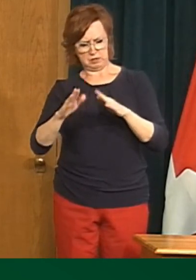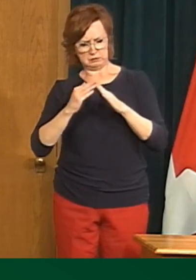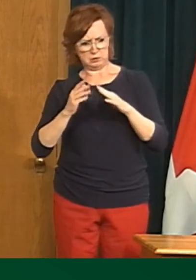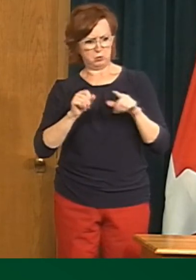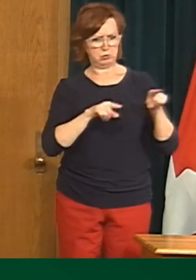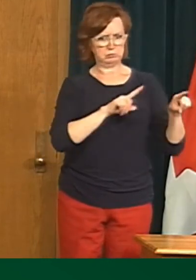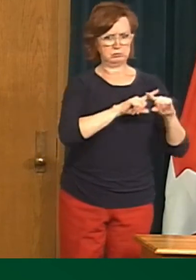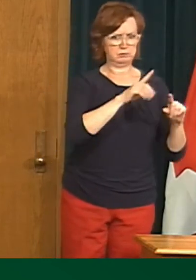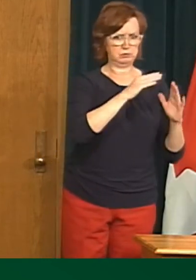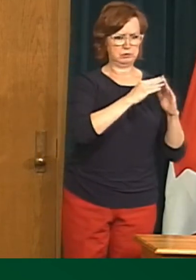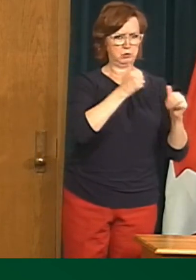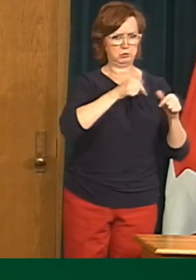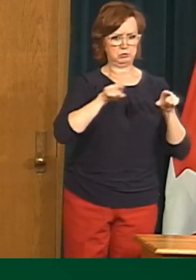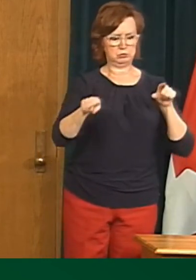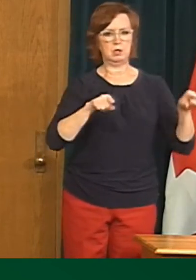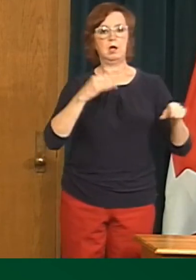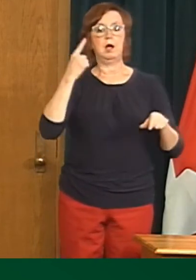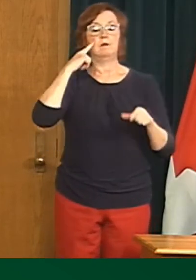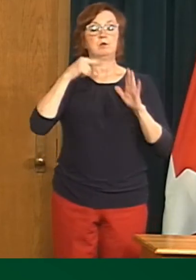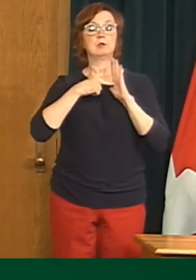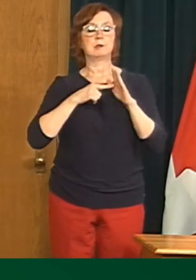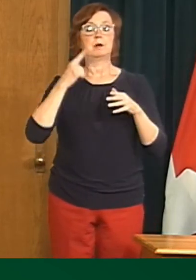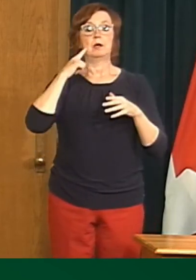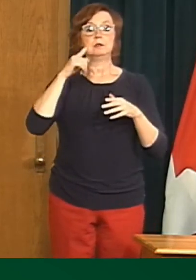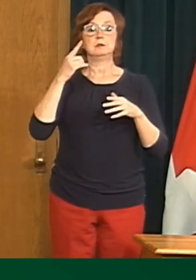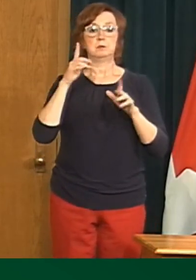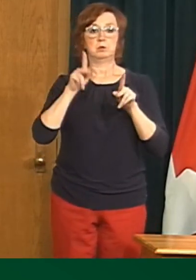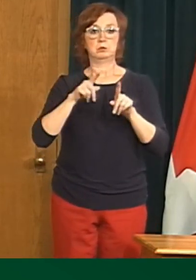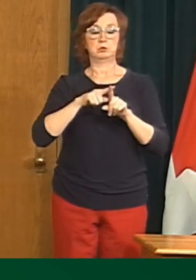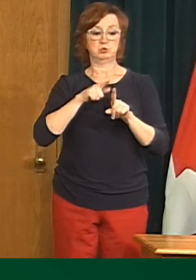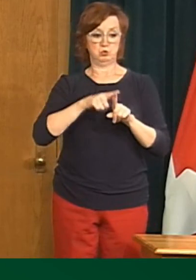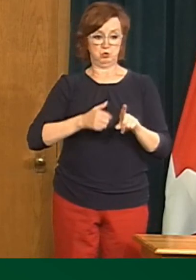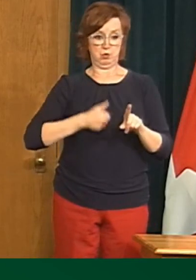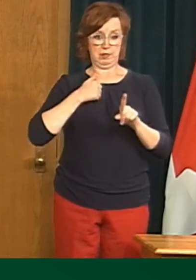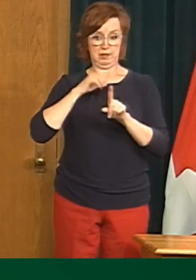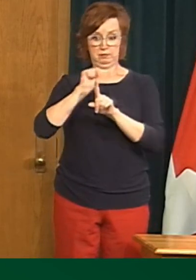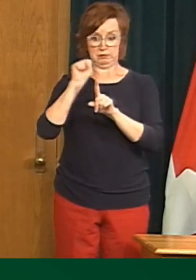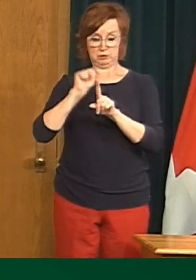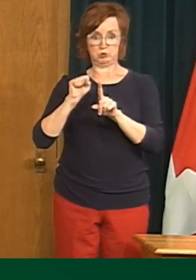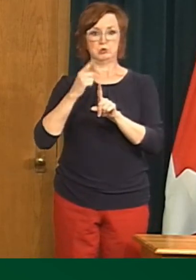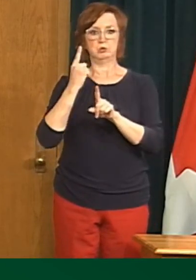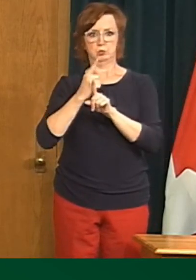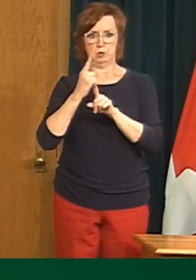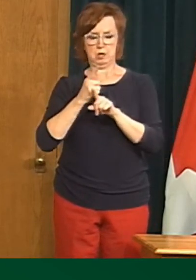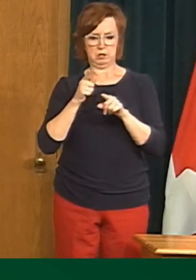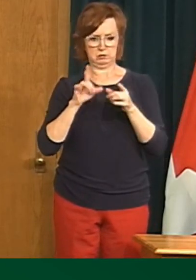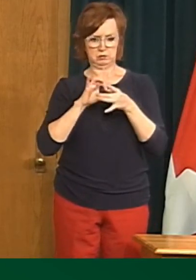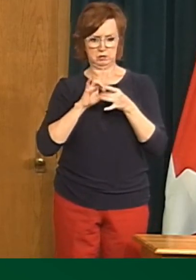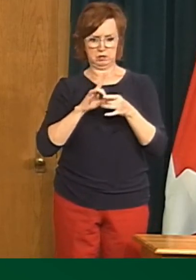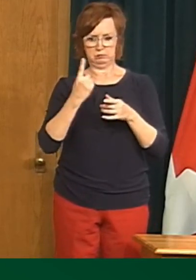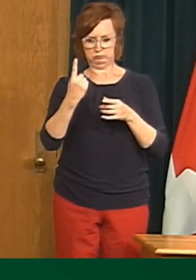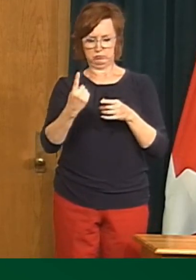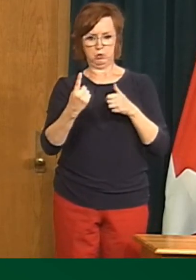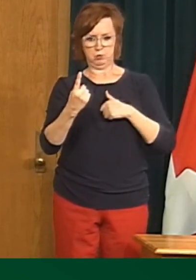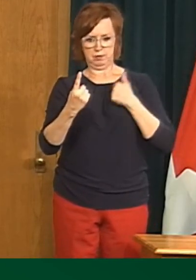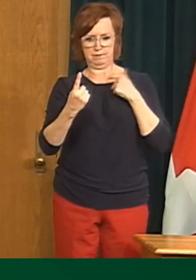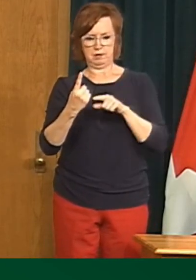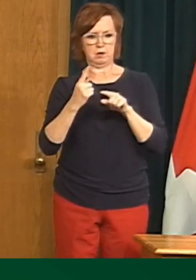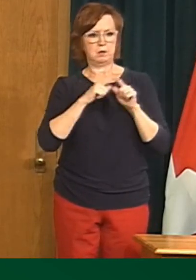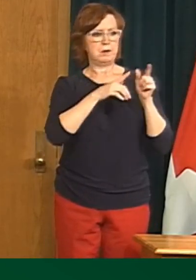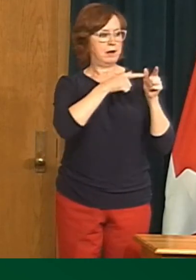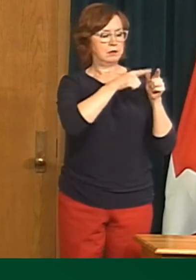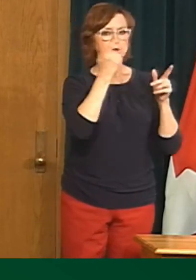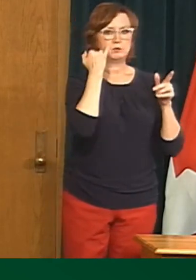say of Saskatoon, ends up being related to a contact